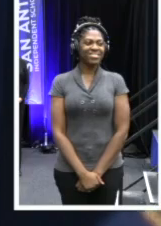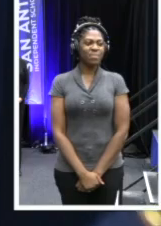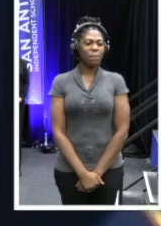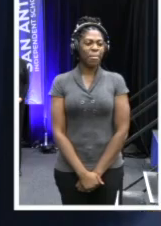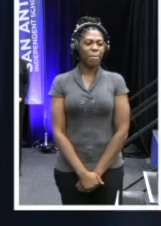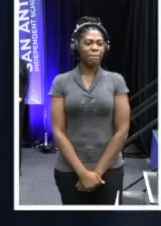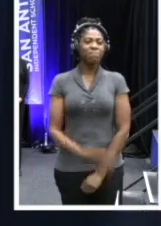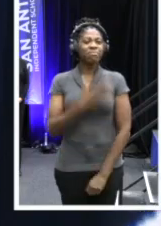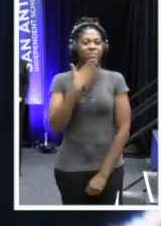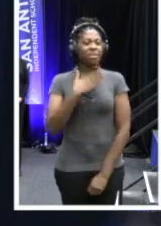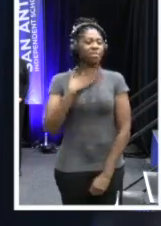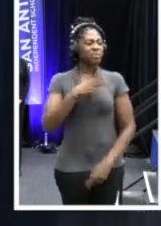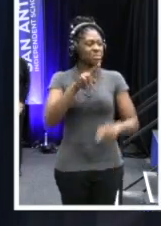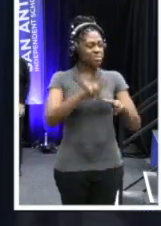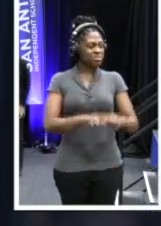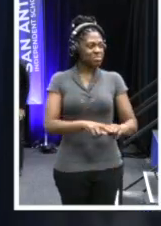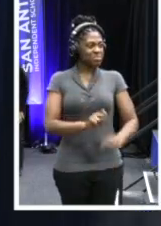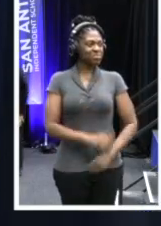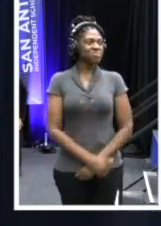Thank you. You may be seated.